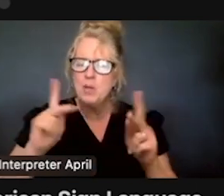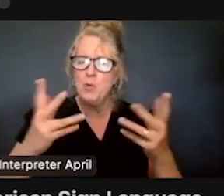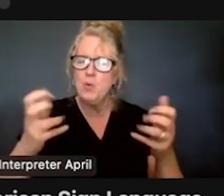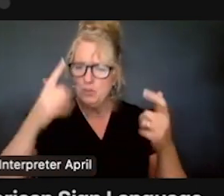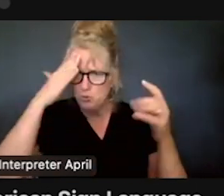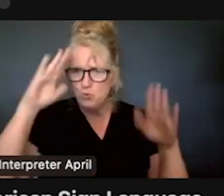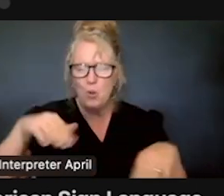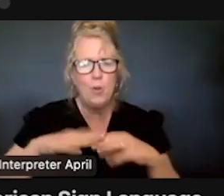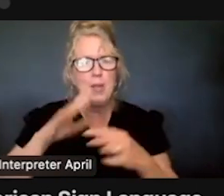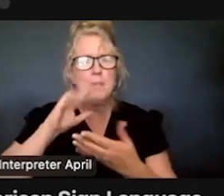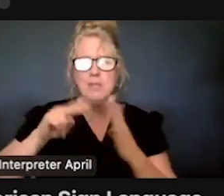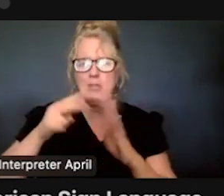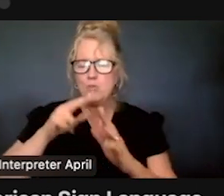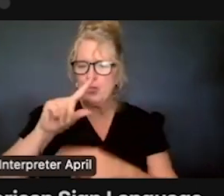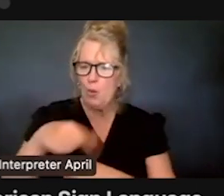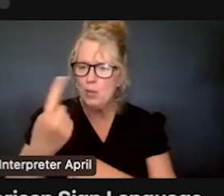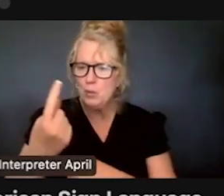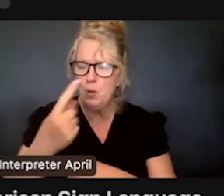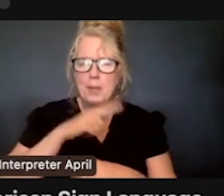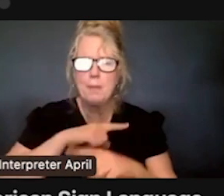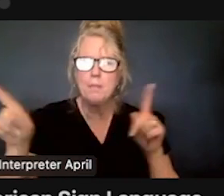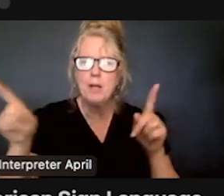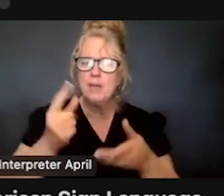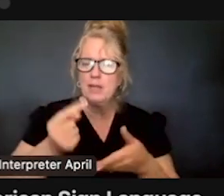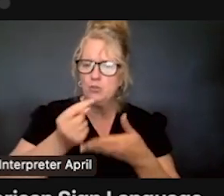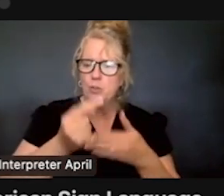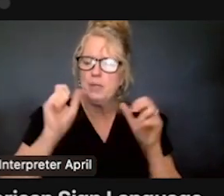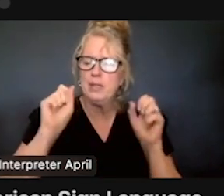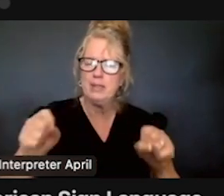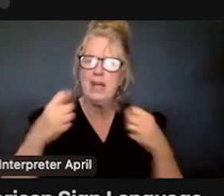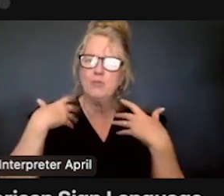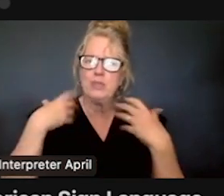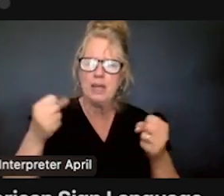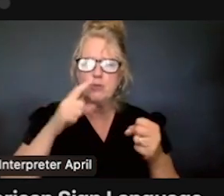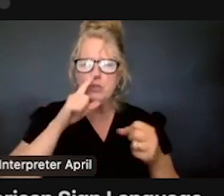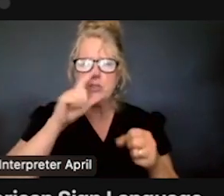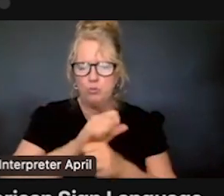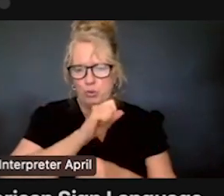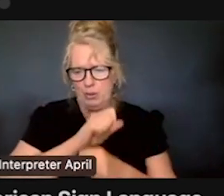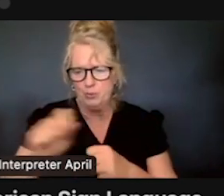only one and that treatment and recovery is real.